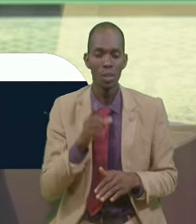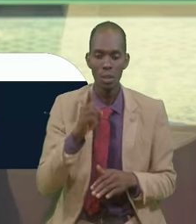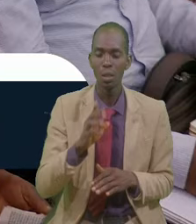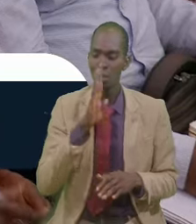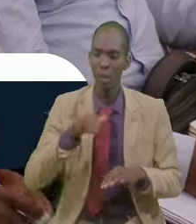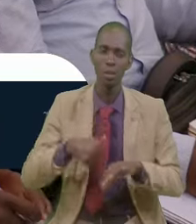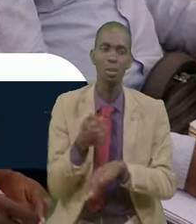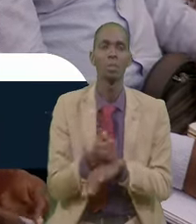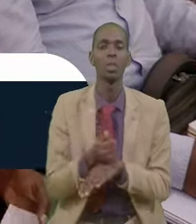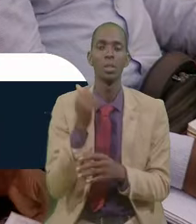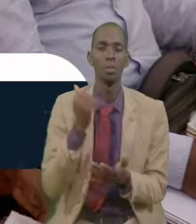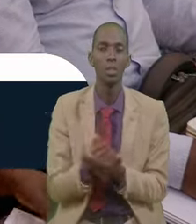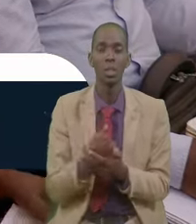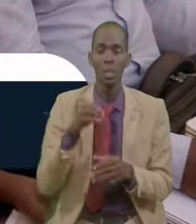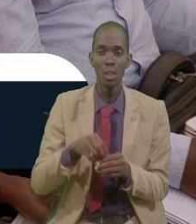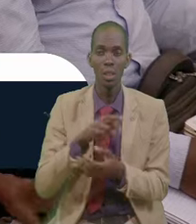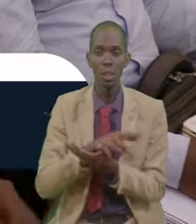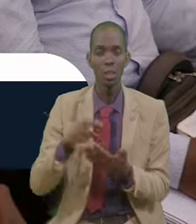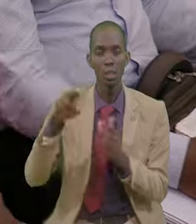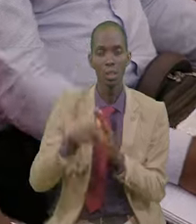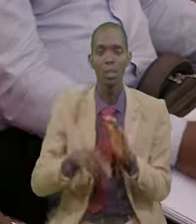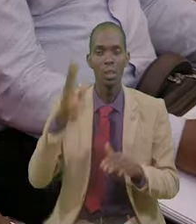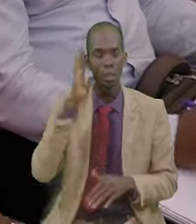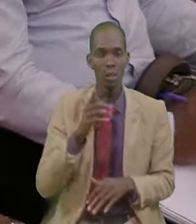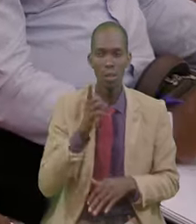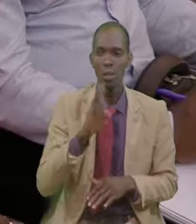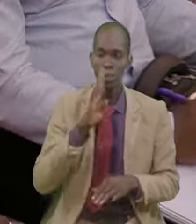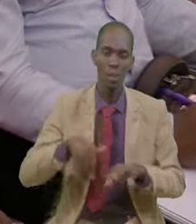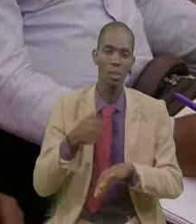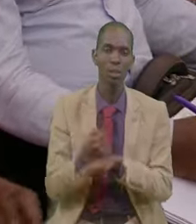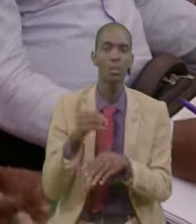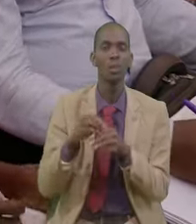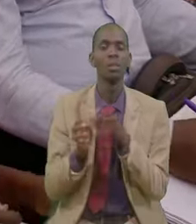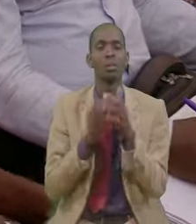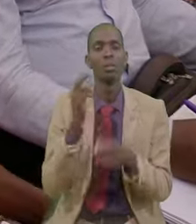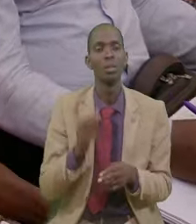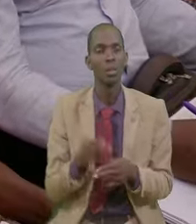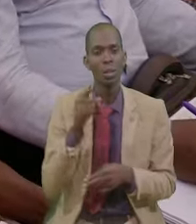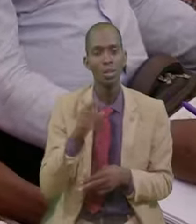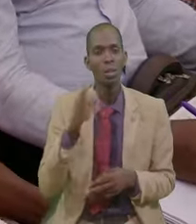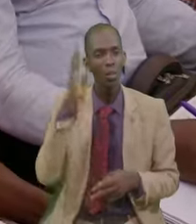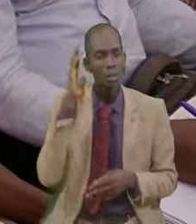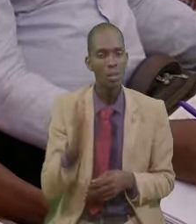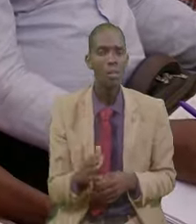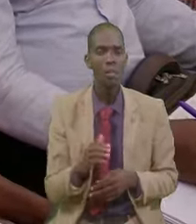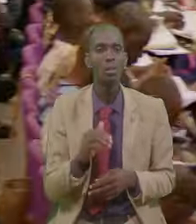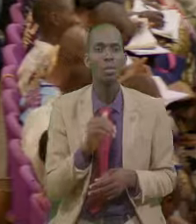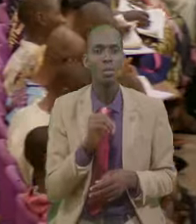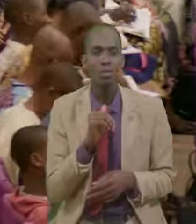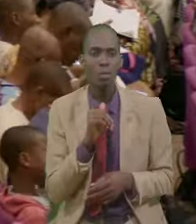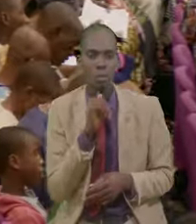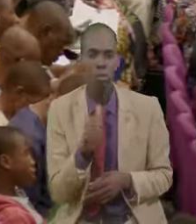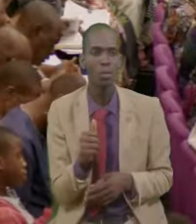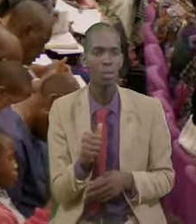established. In righteousness shall thou be established. Thou shalt be far from